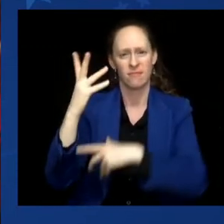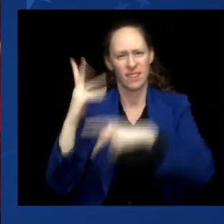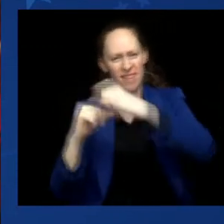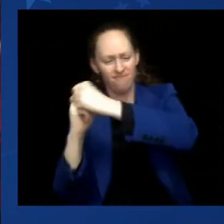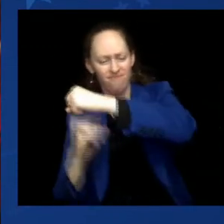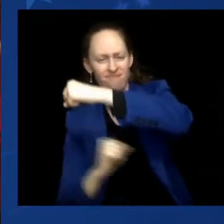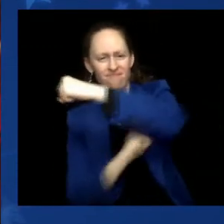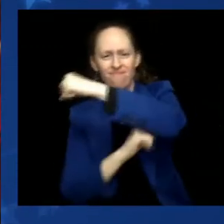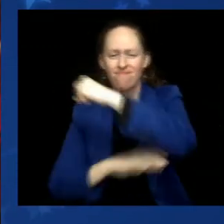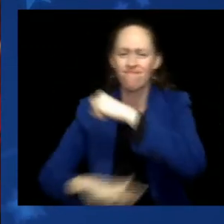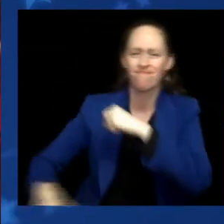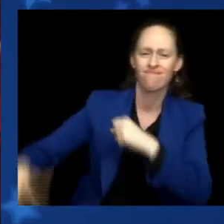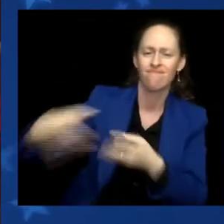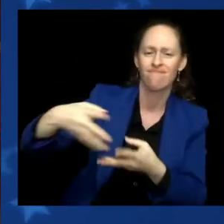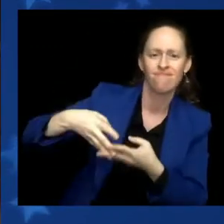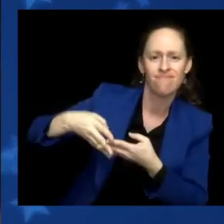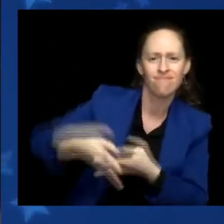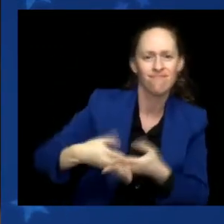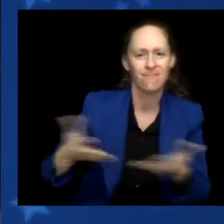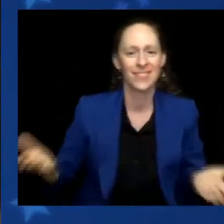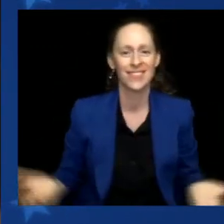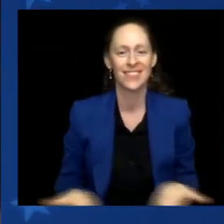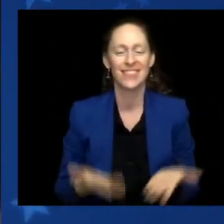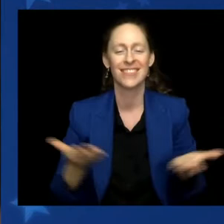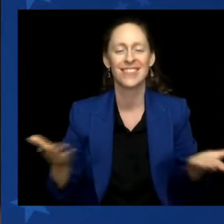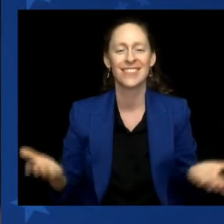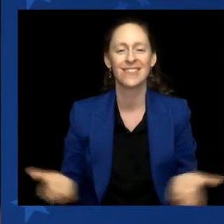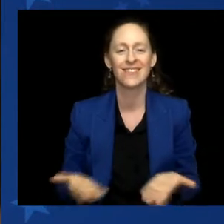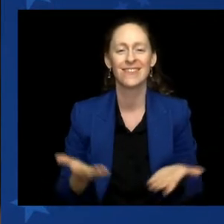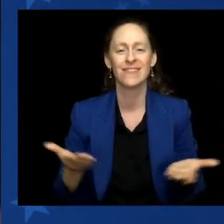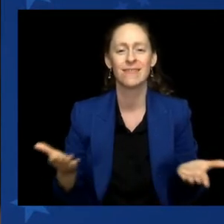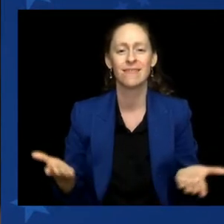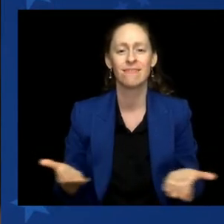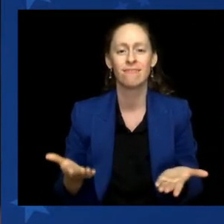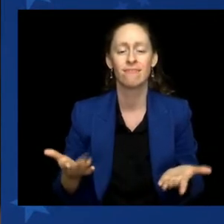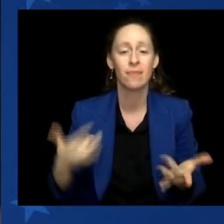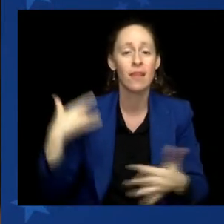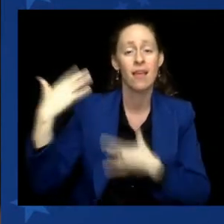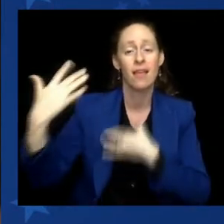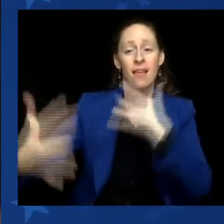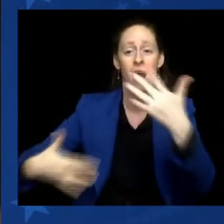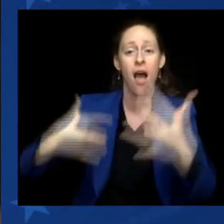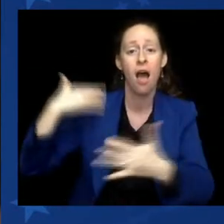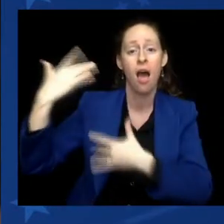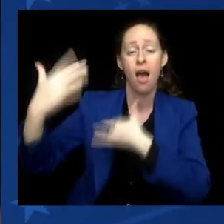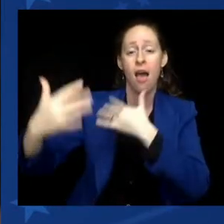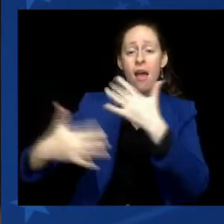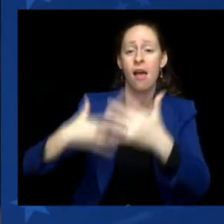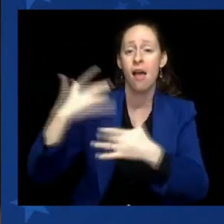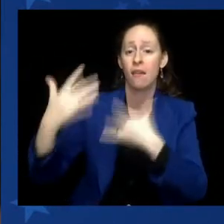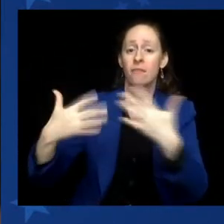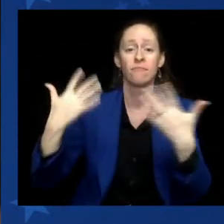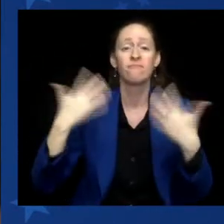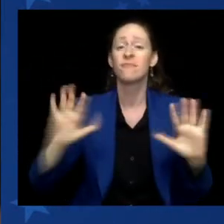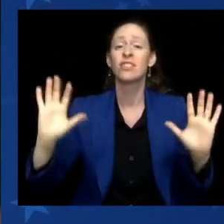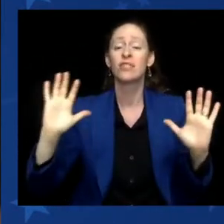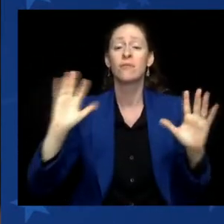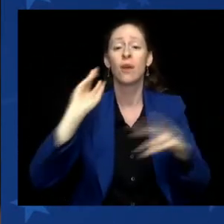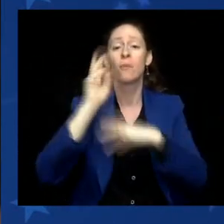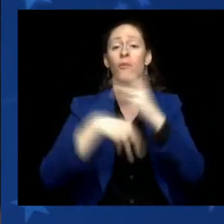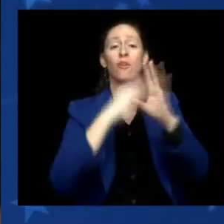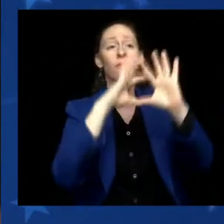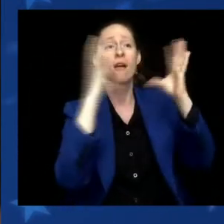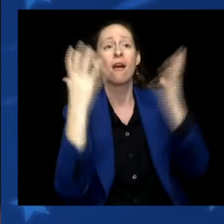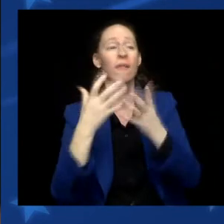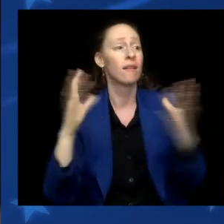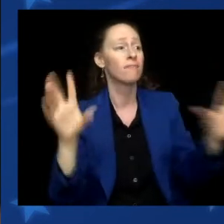on earth. They are why, for more than two centuries, America has been a beacon to the world.